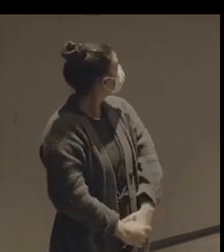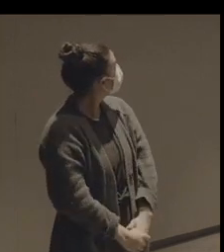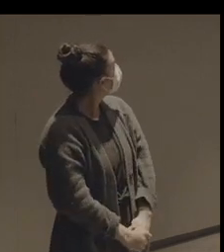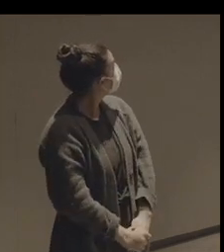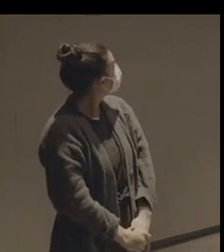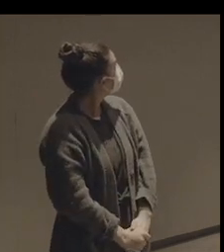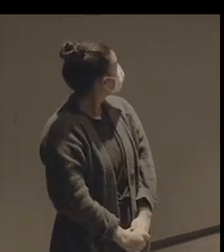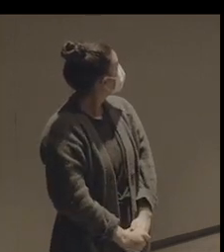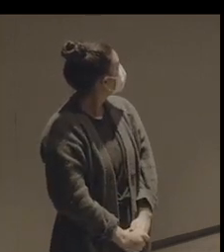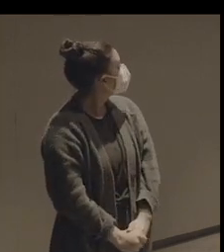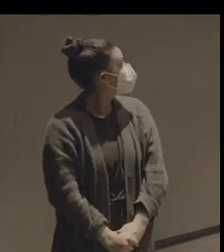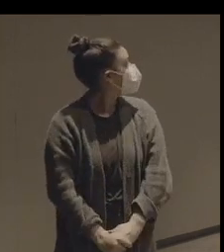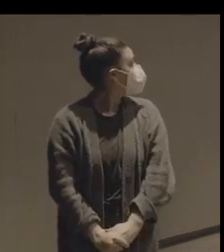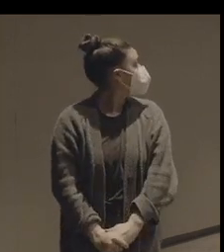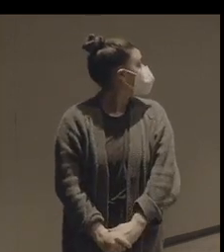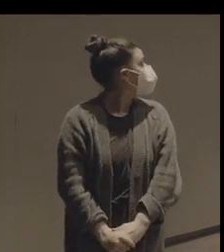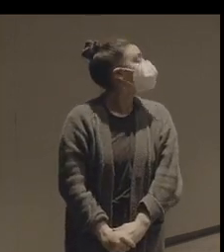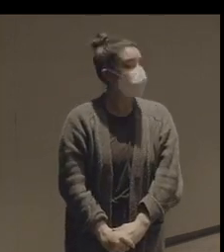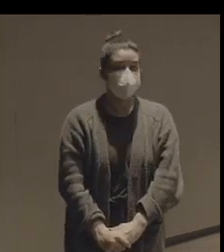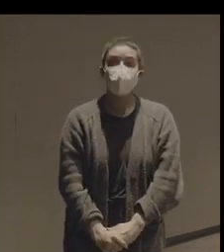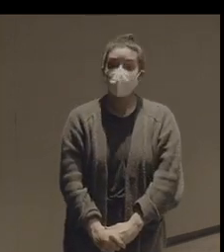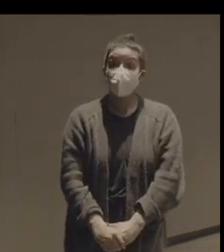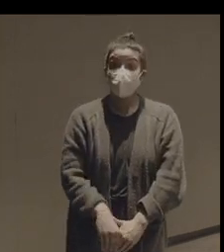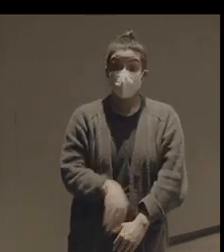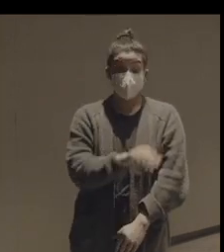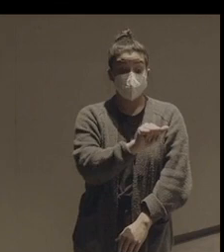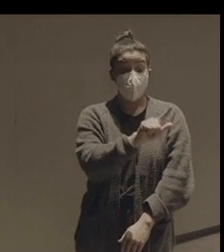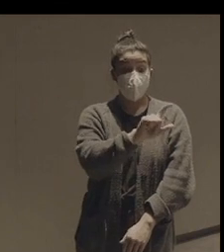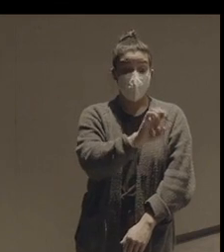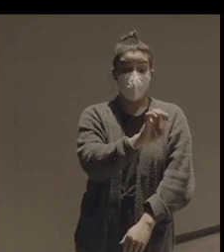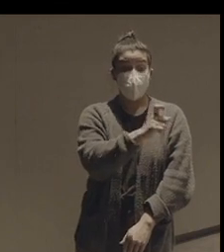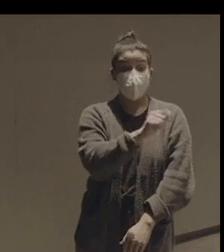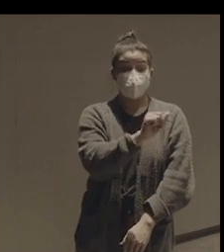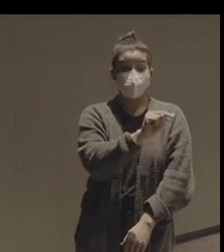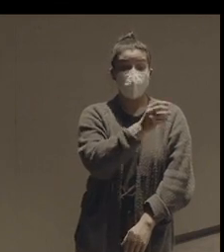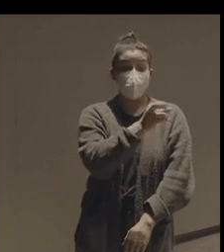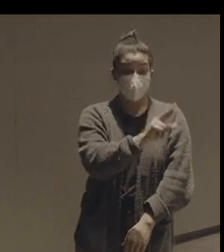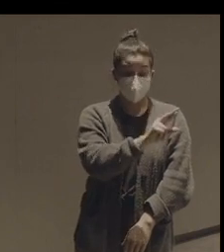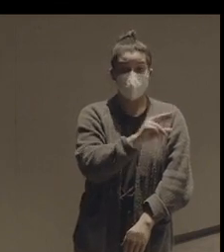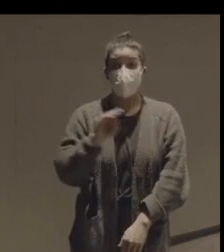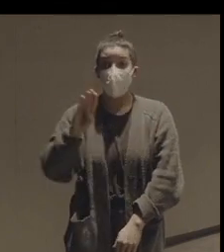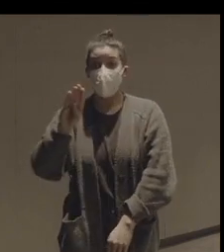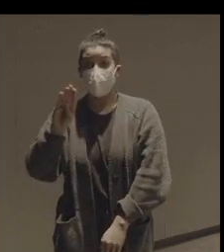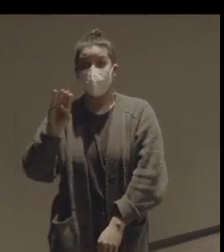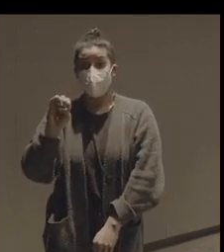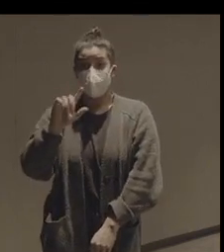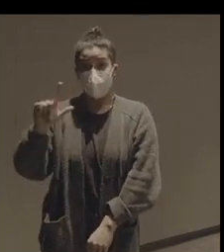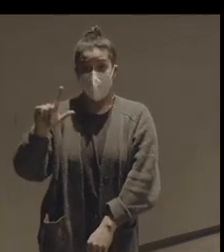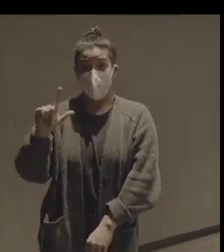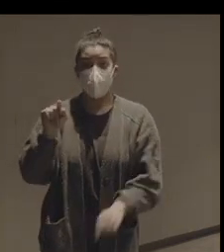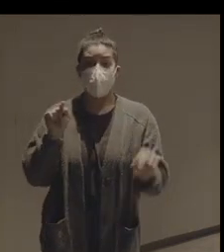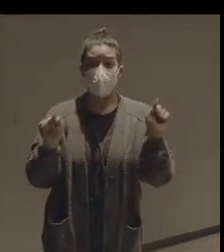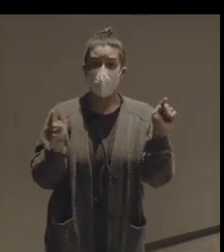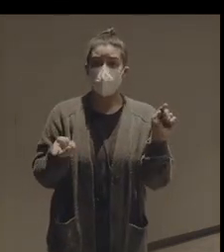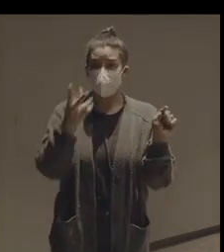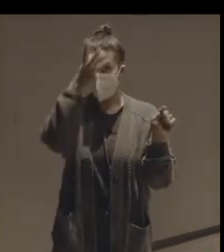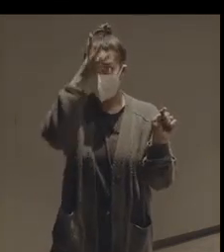Bell and Alexander's work, to me, feels more confined. It's confined to the space that they're defining.